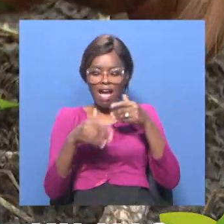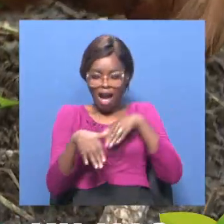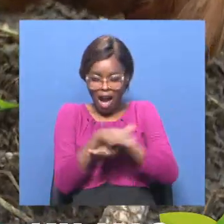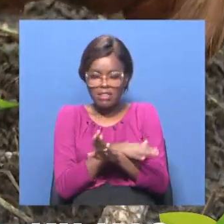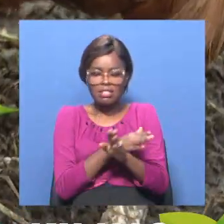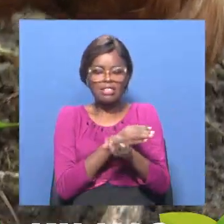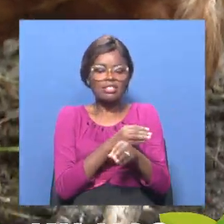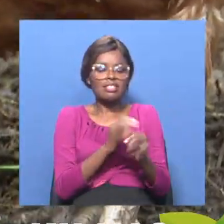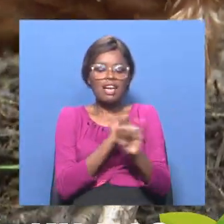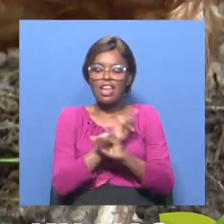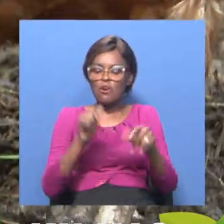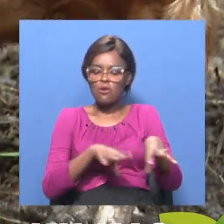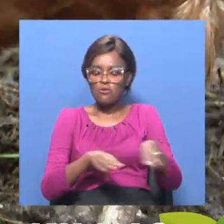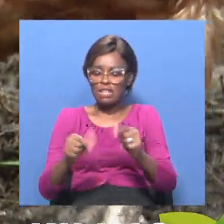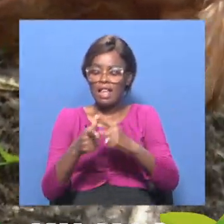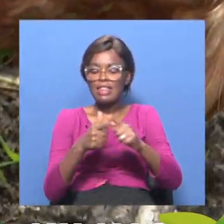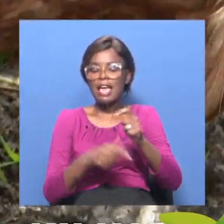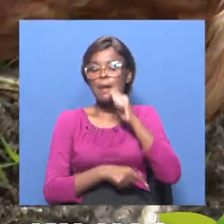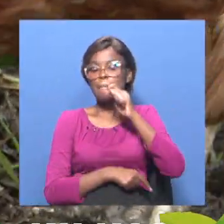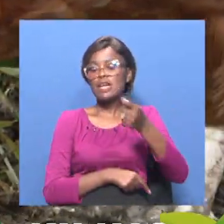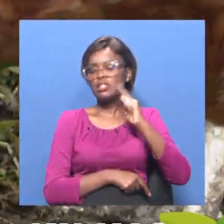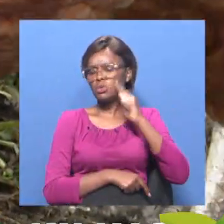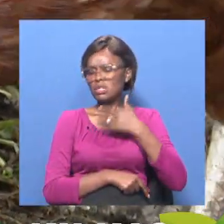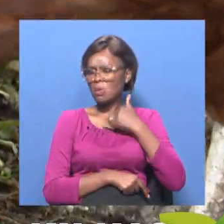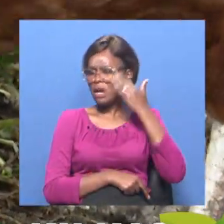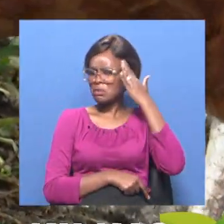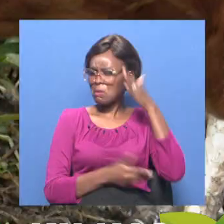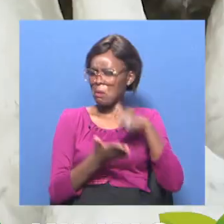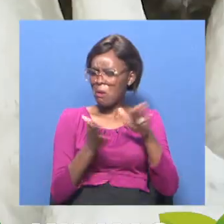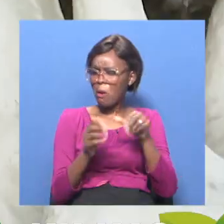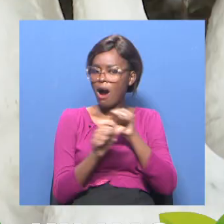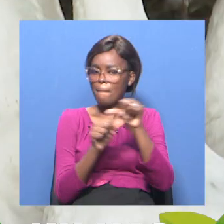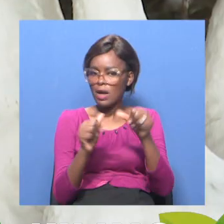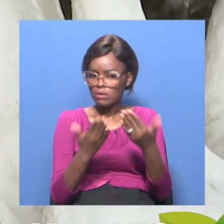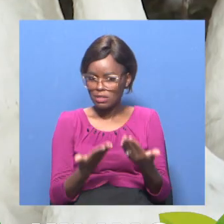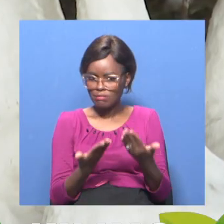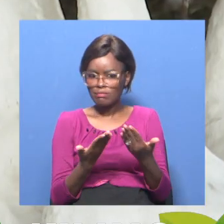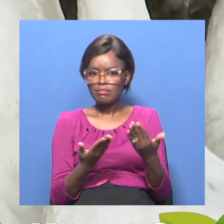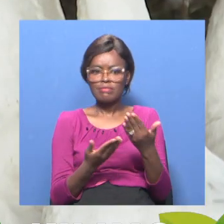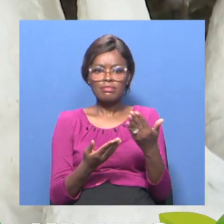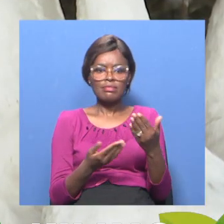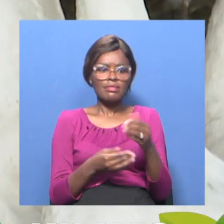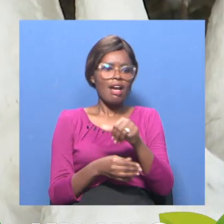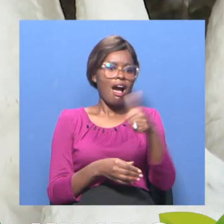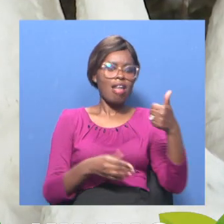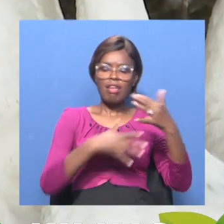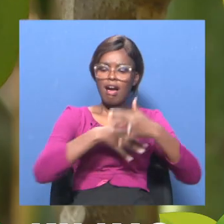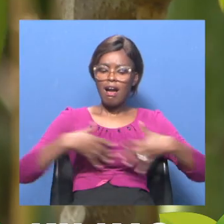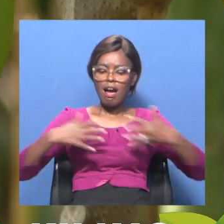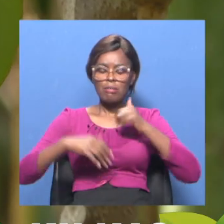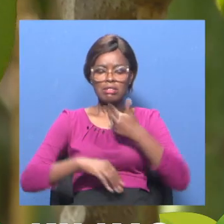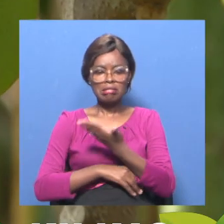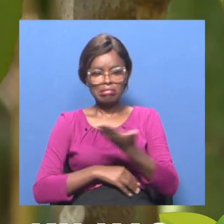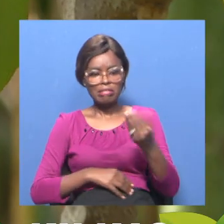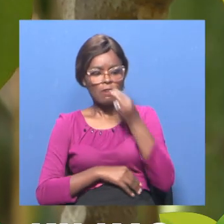you're improving the meat quality. I am really curious to know more about the rest of the animals that you have here, the